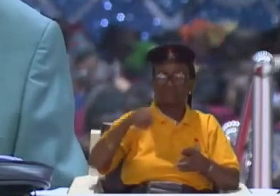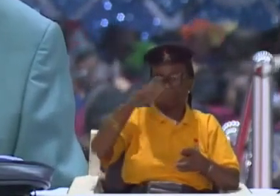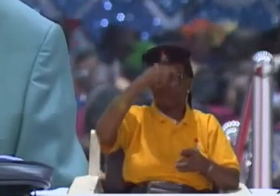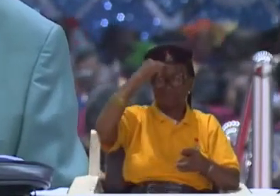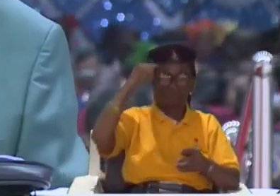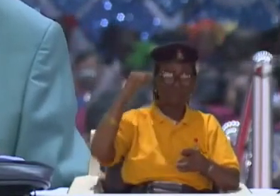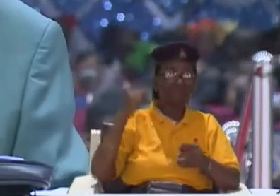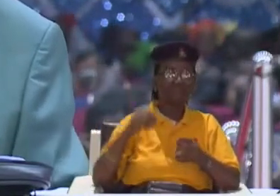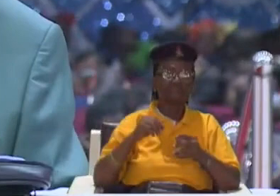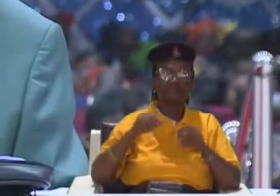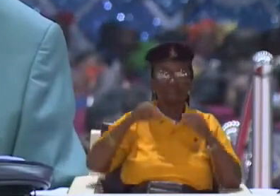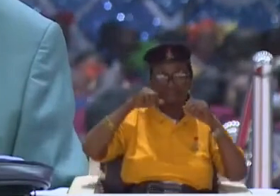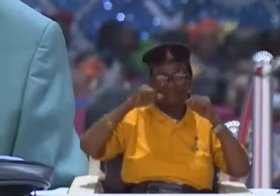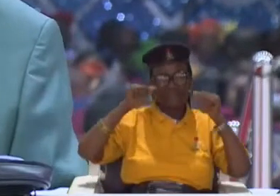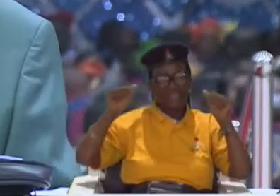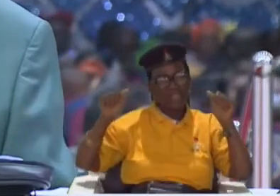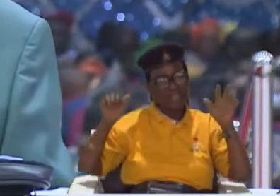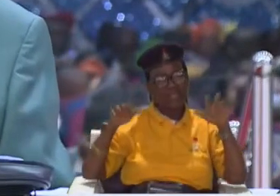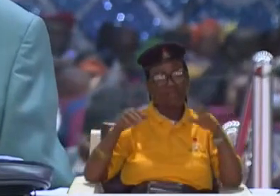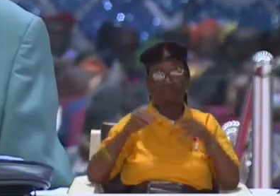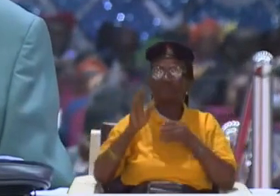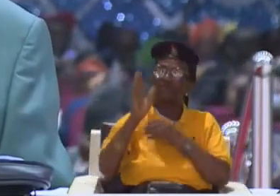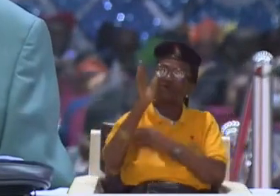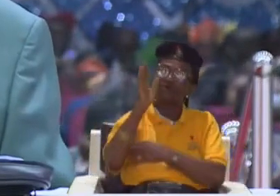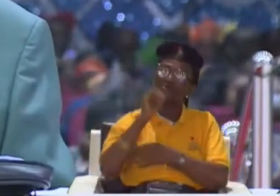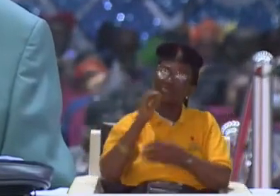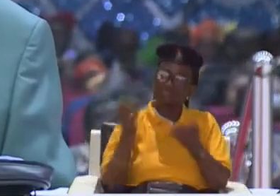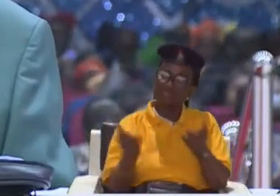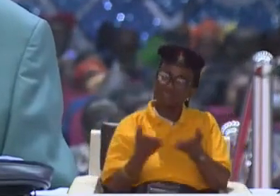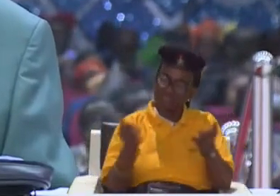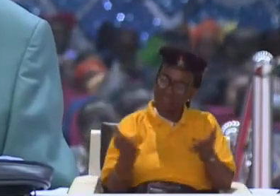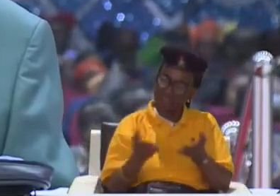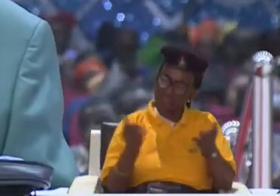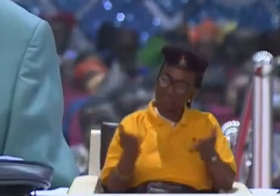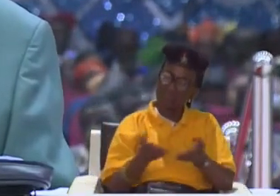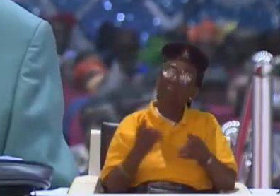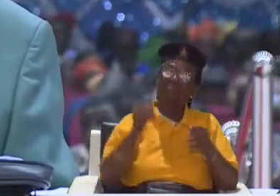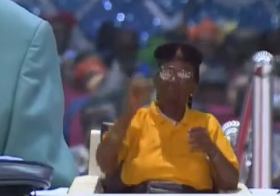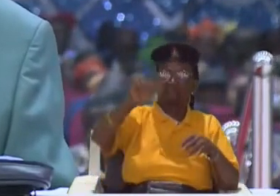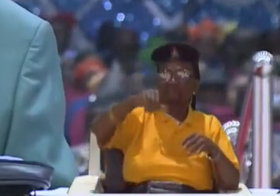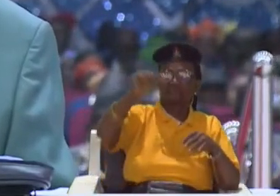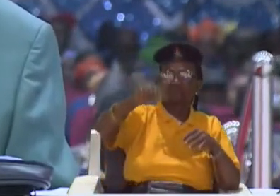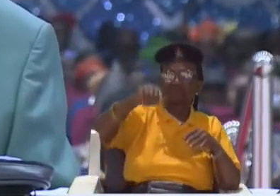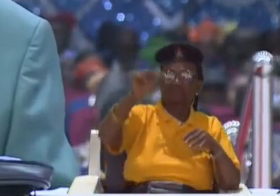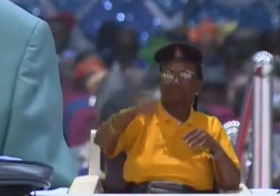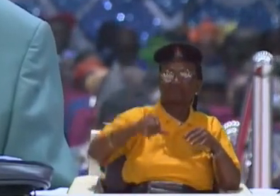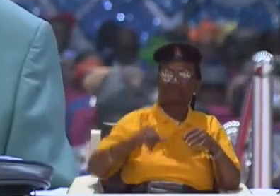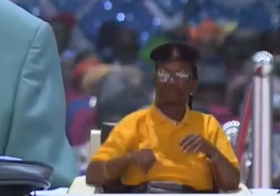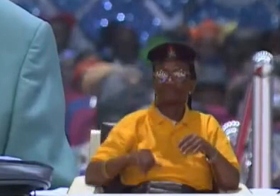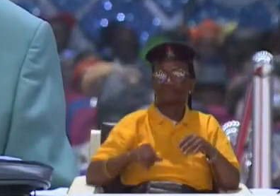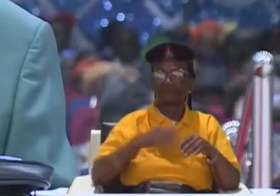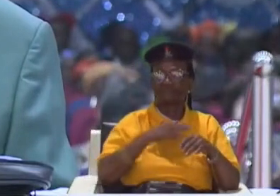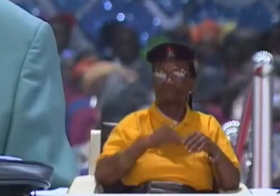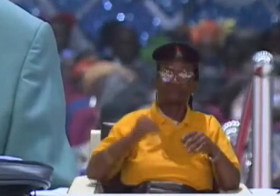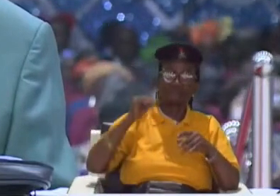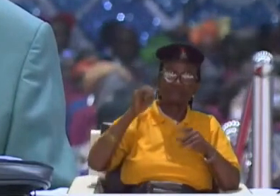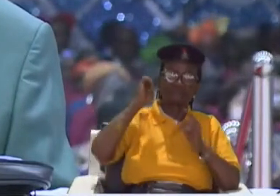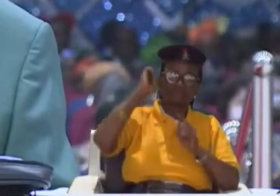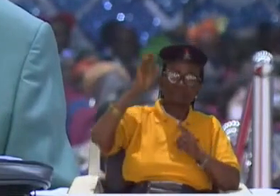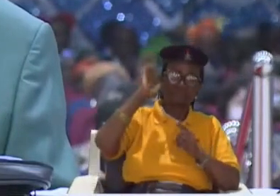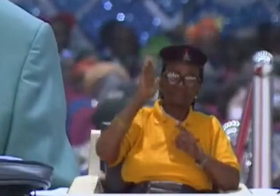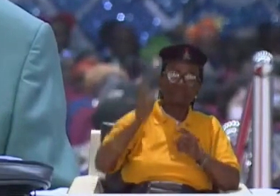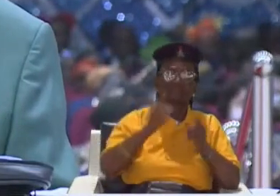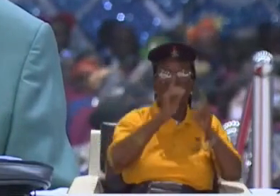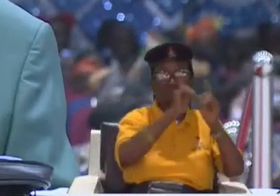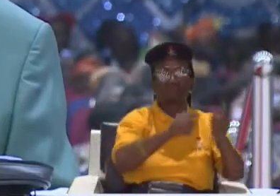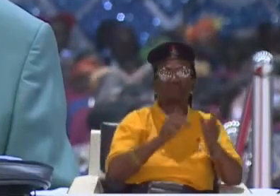Because God is here. And he's going to answer prayers beyond your